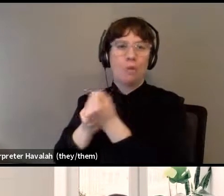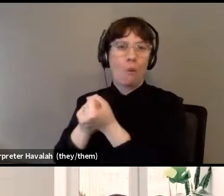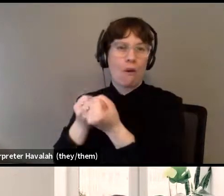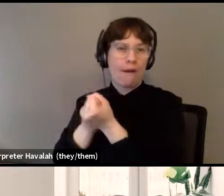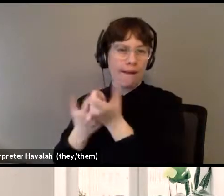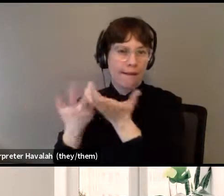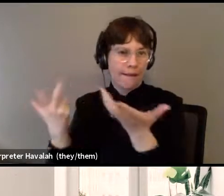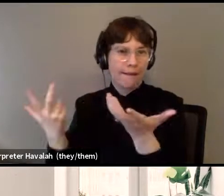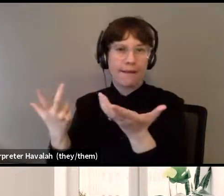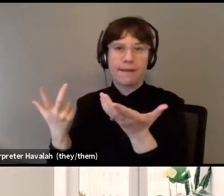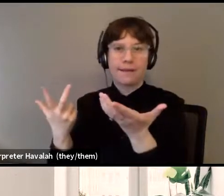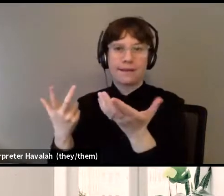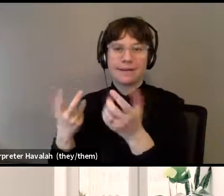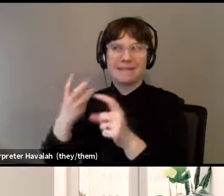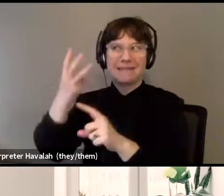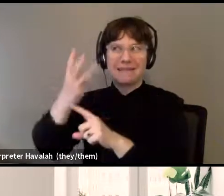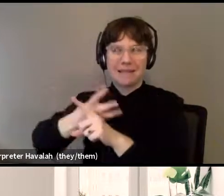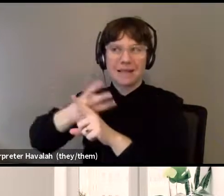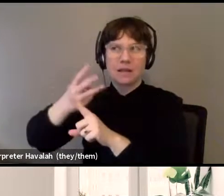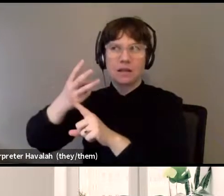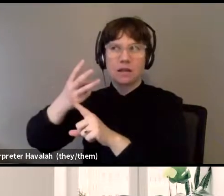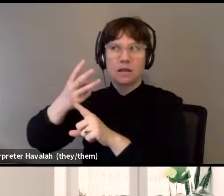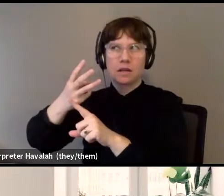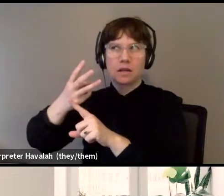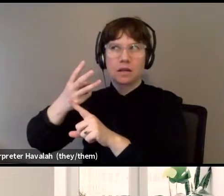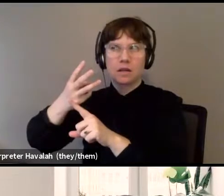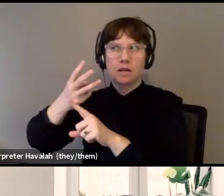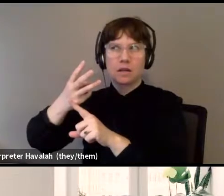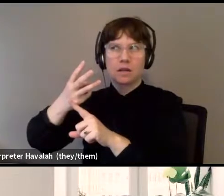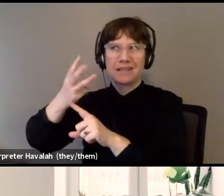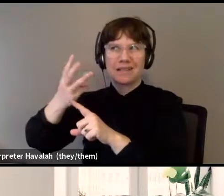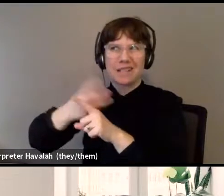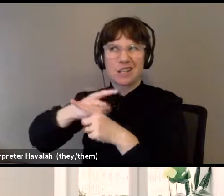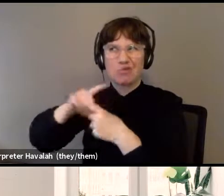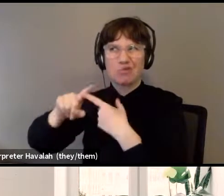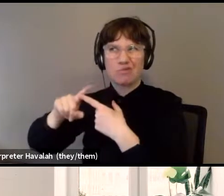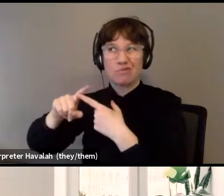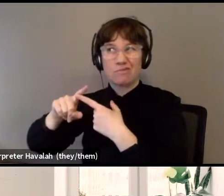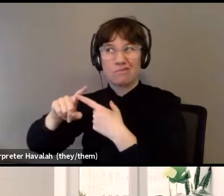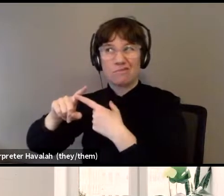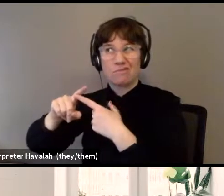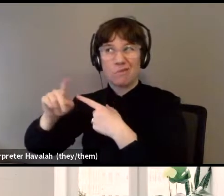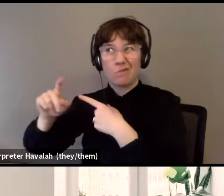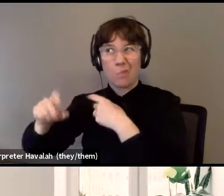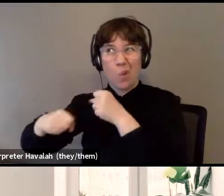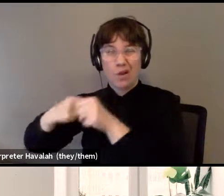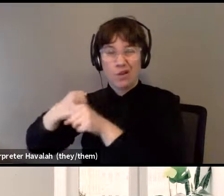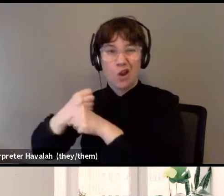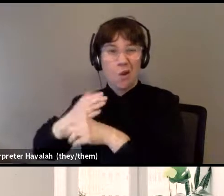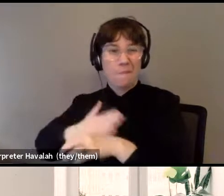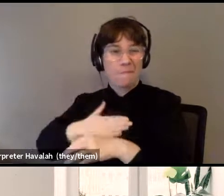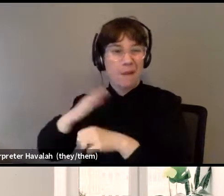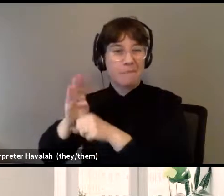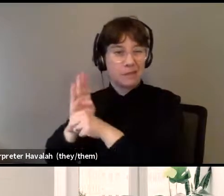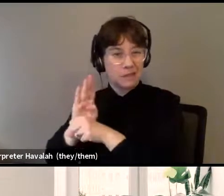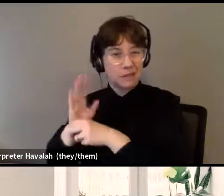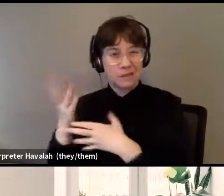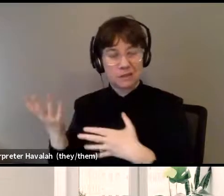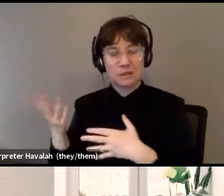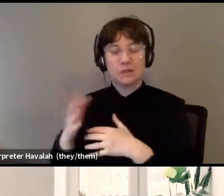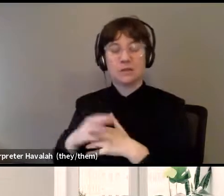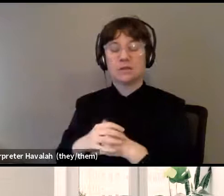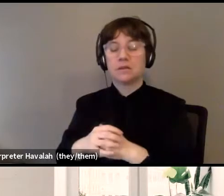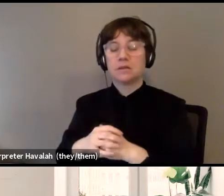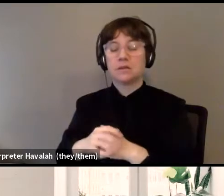the next 6 to 12 months of our business. No, probably the next 6 to 12 months of the business. And